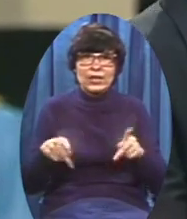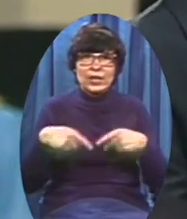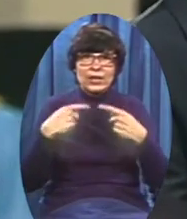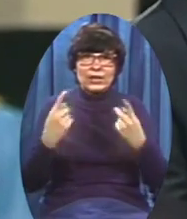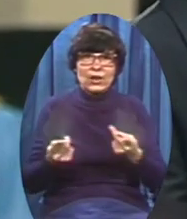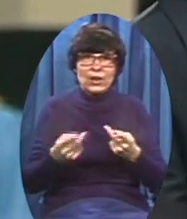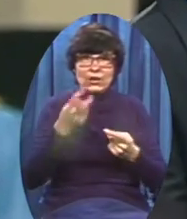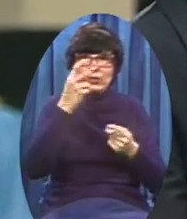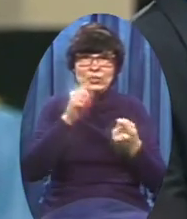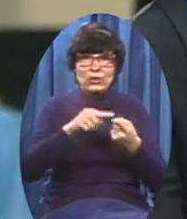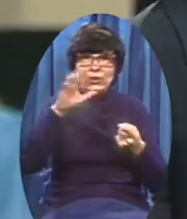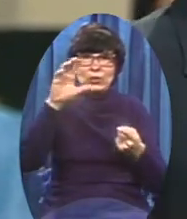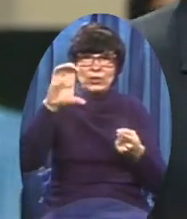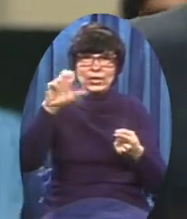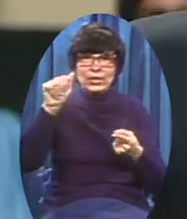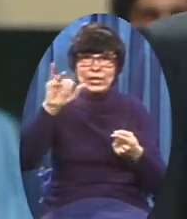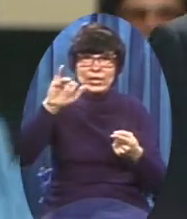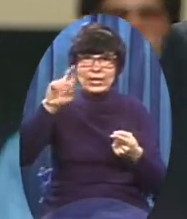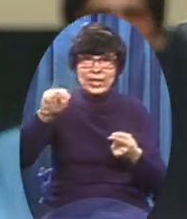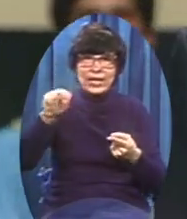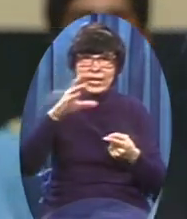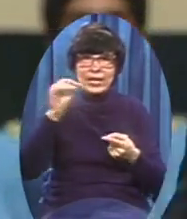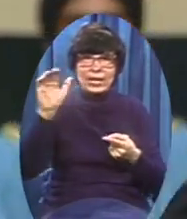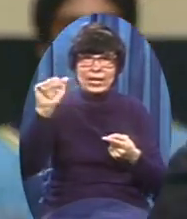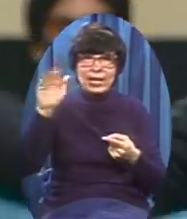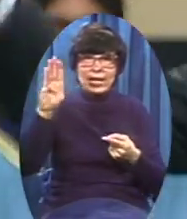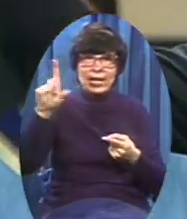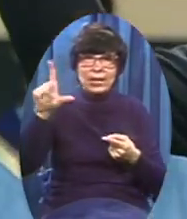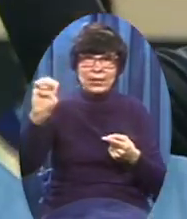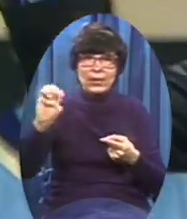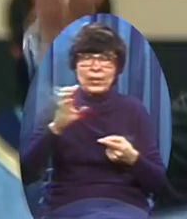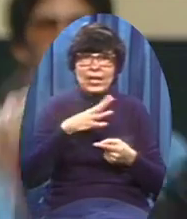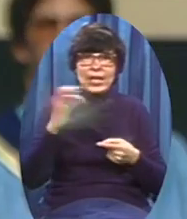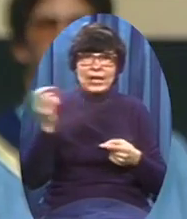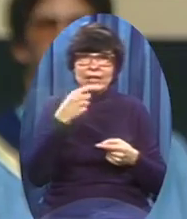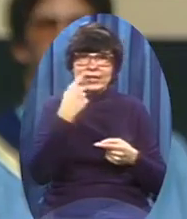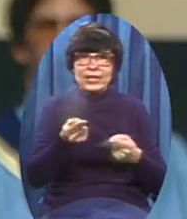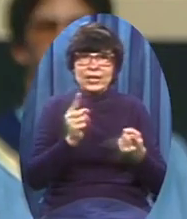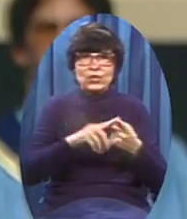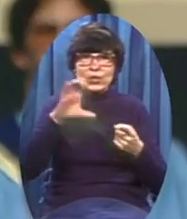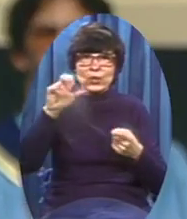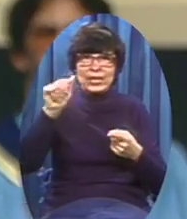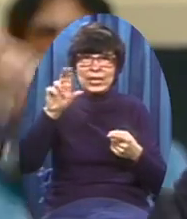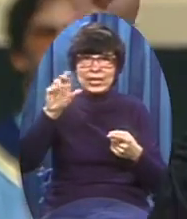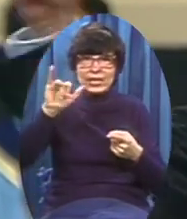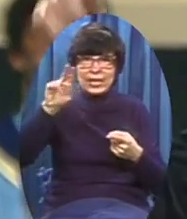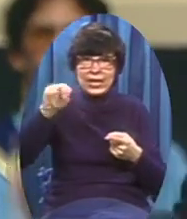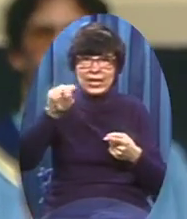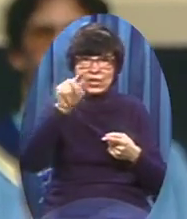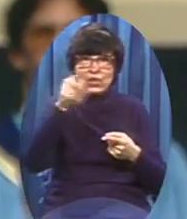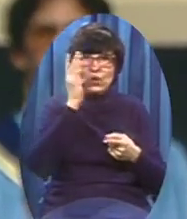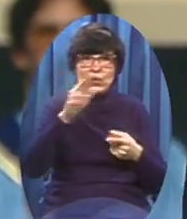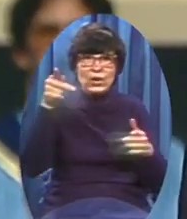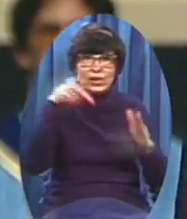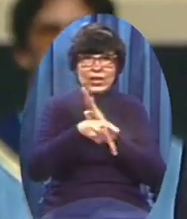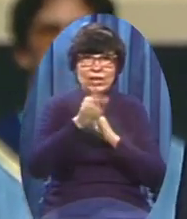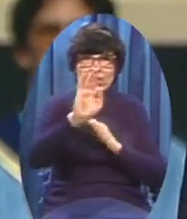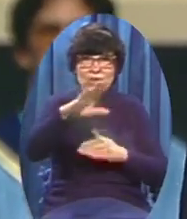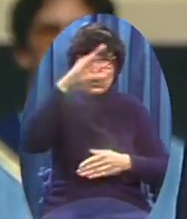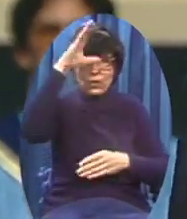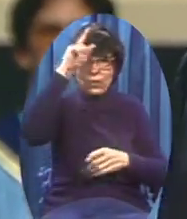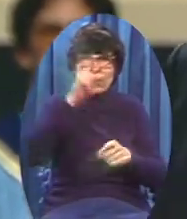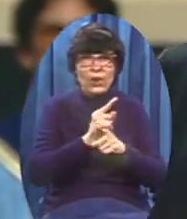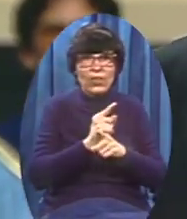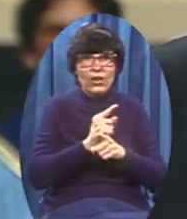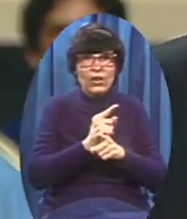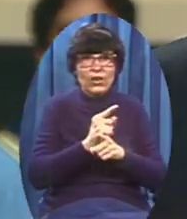their sacrifice, if somebody had said to Cain, before this day is out, you will murder or you will kill your brother, he would have said,